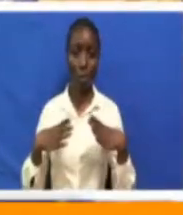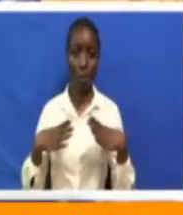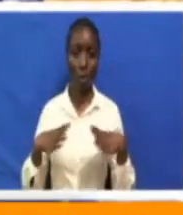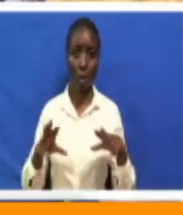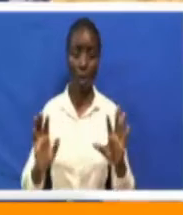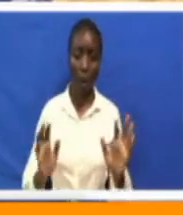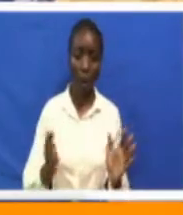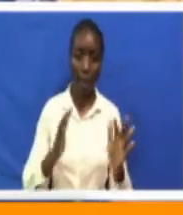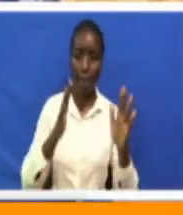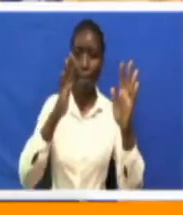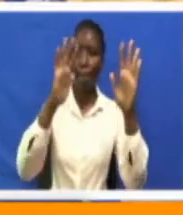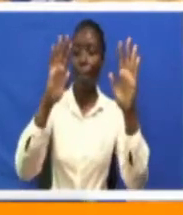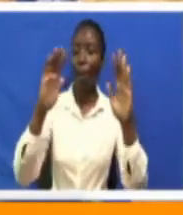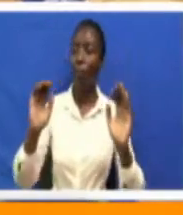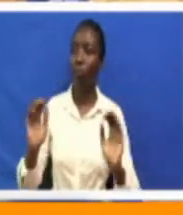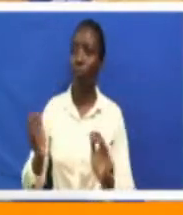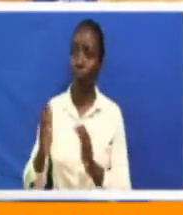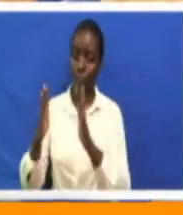foreign